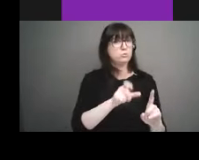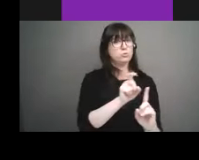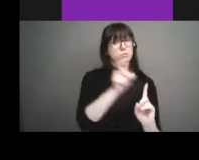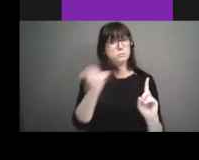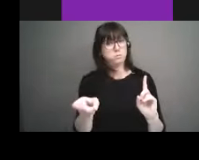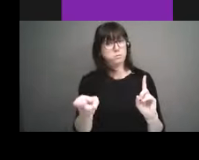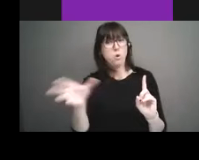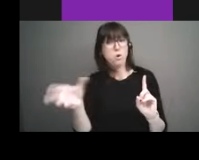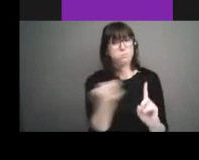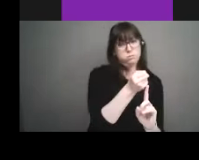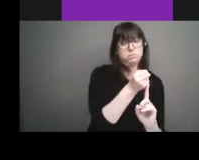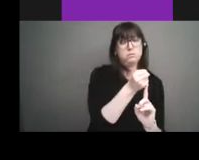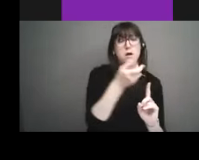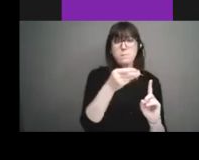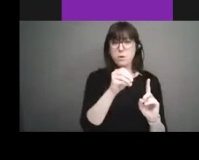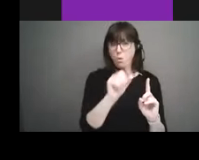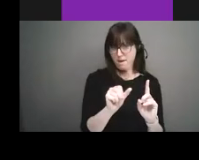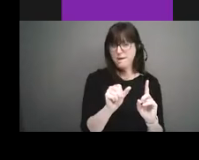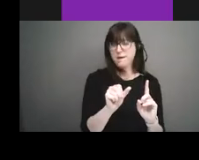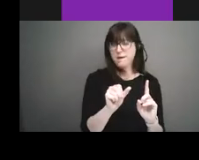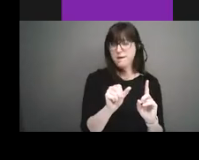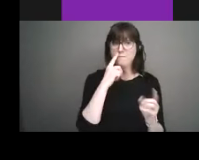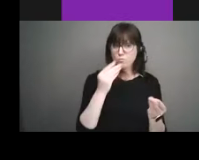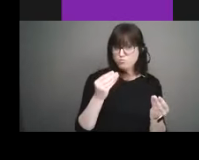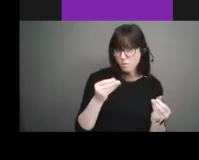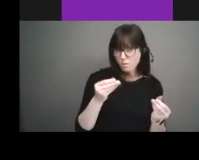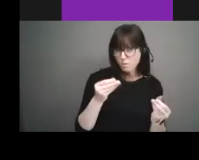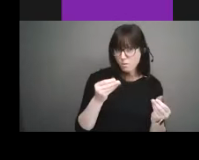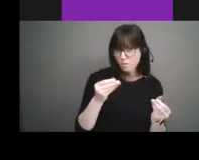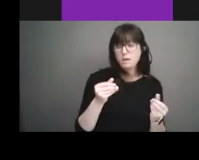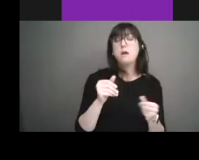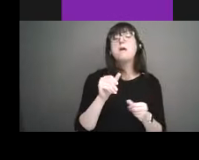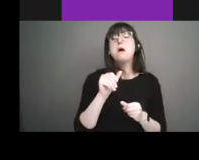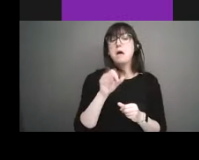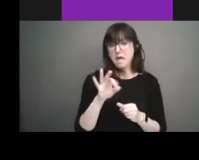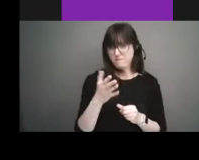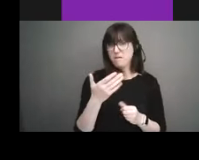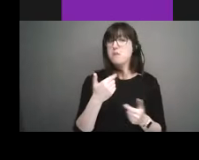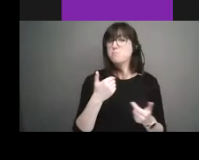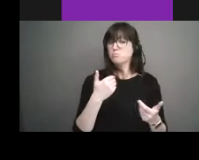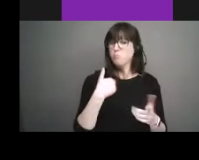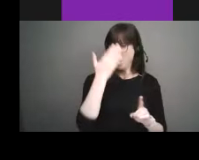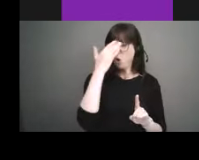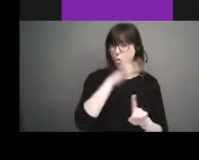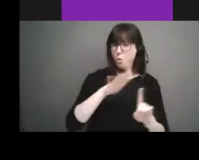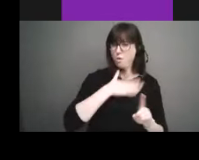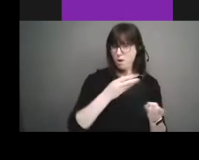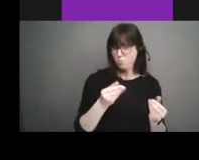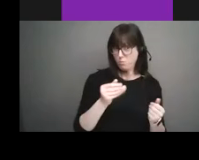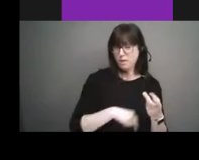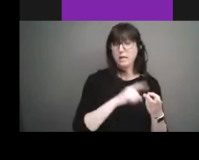a continuing power of attorney for property if having knowledge of their property, awareness of